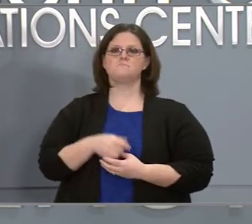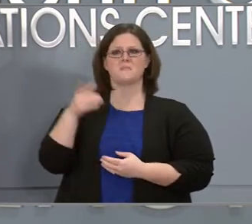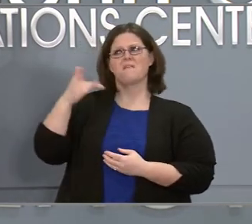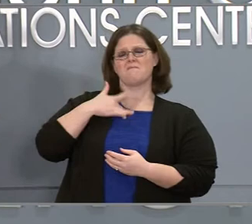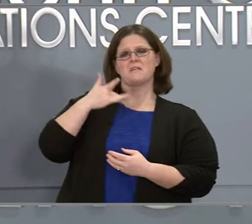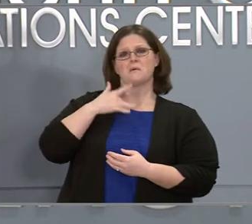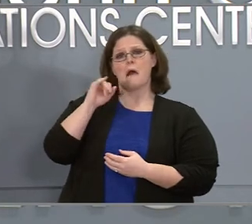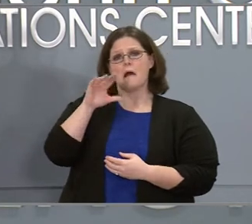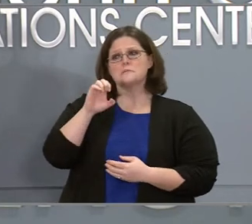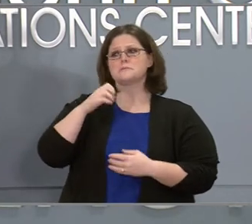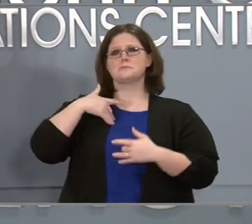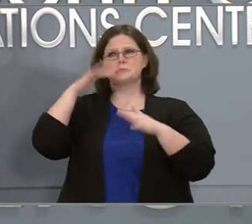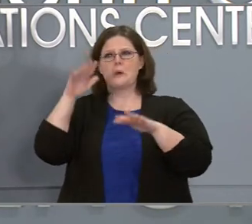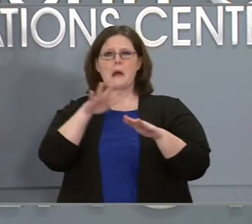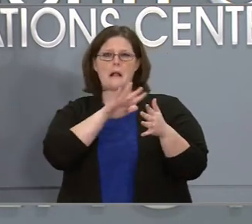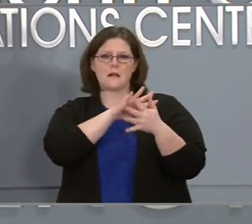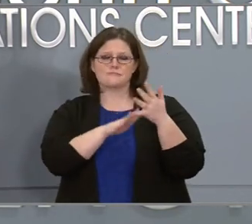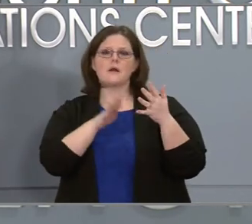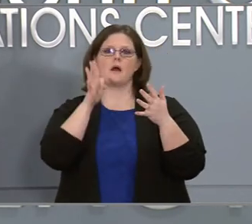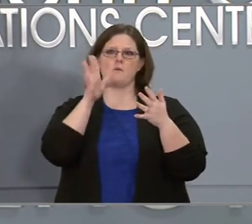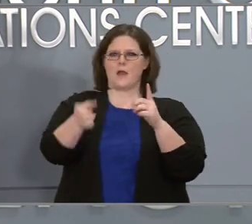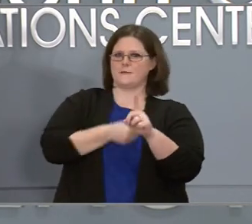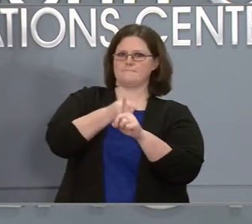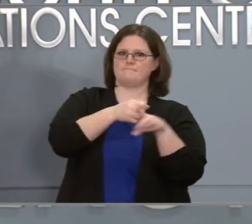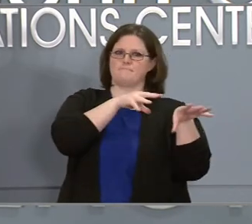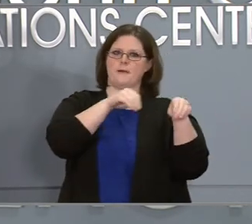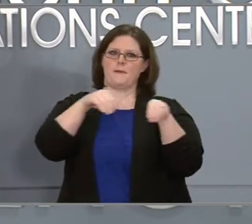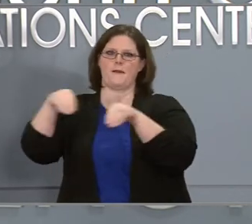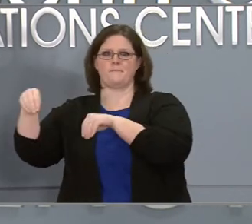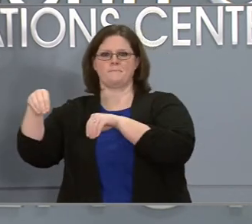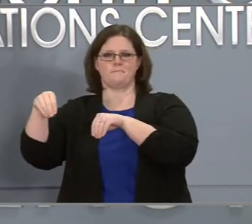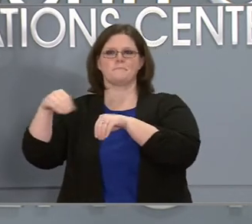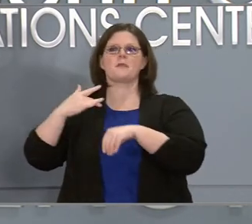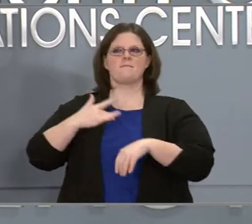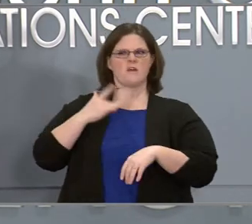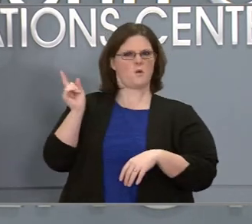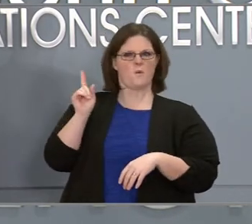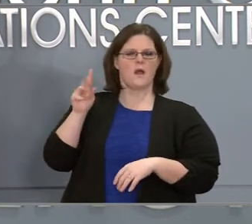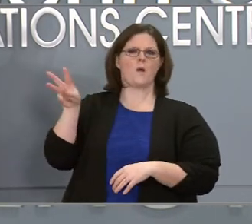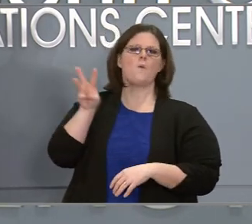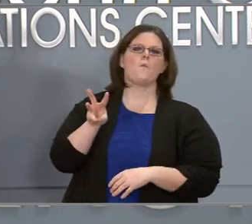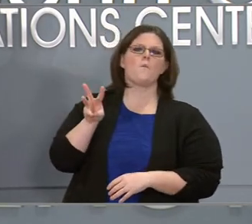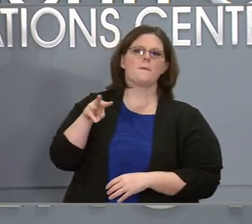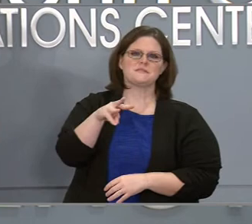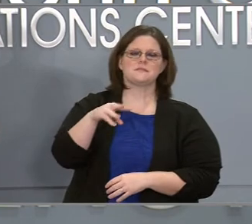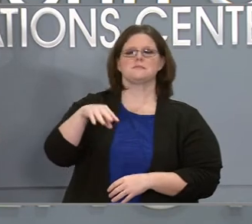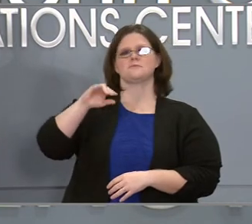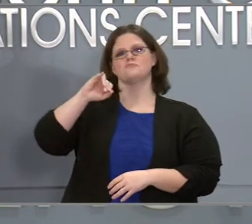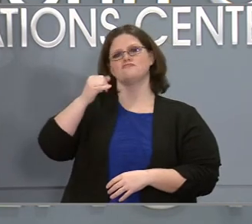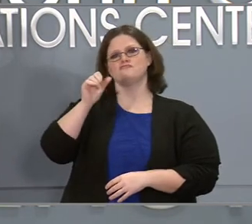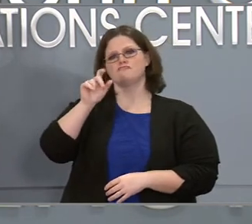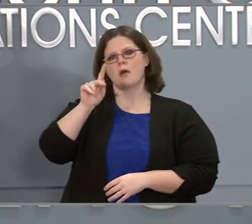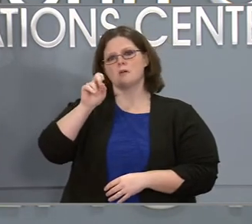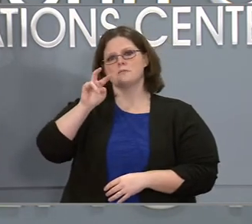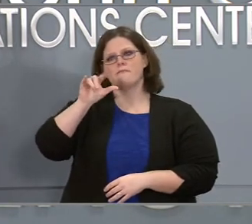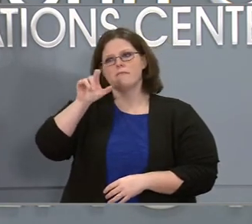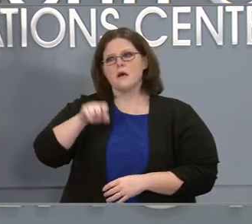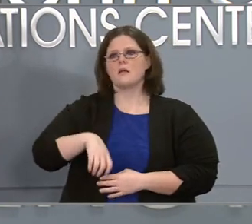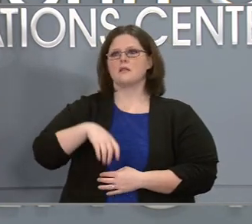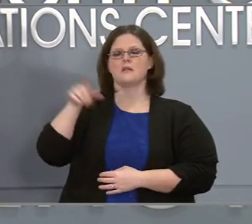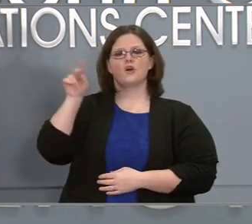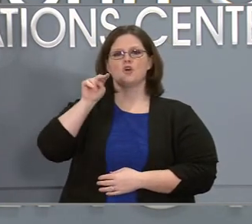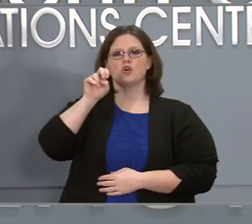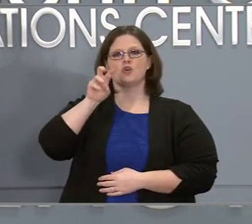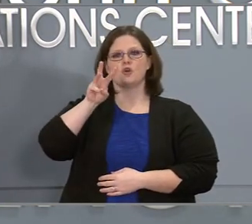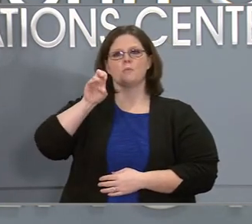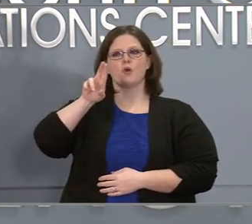this storm in our southeastern counties, including the cities of Wilmington, Jacksonville, and New Bern. That's where a quarter inch or